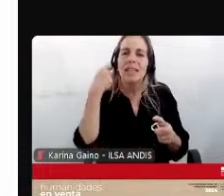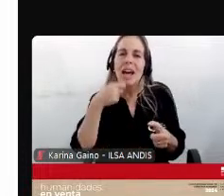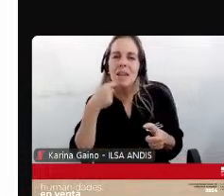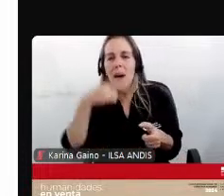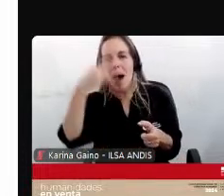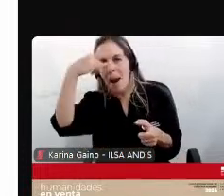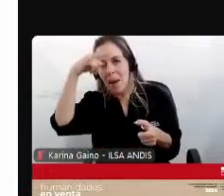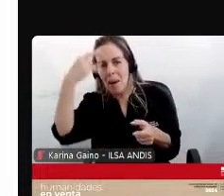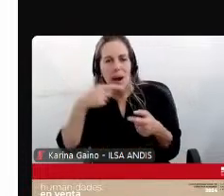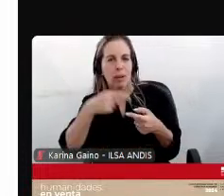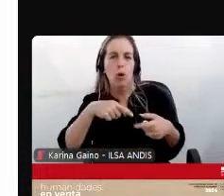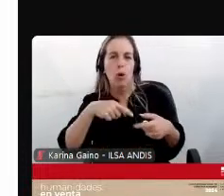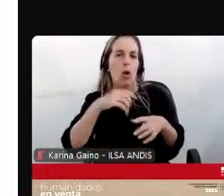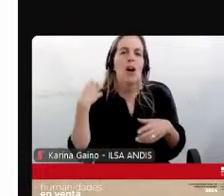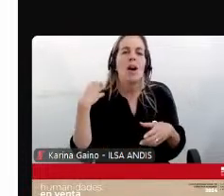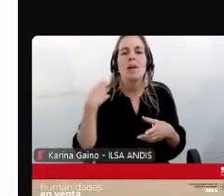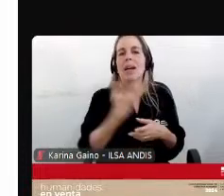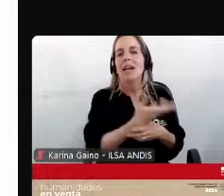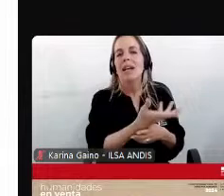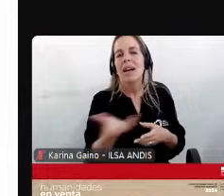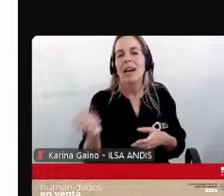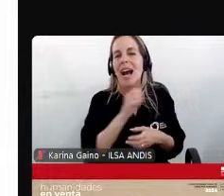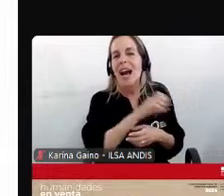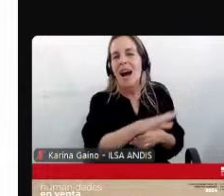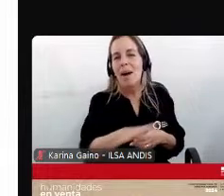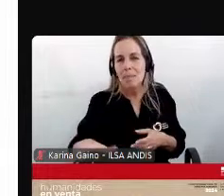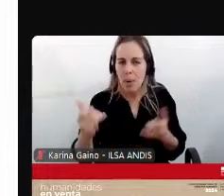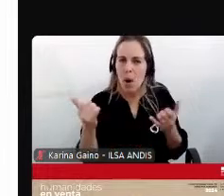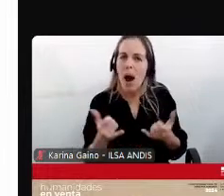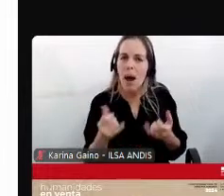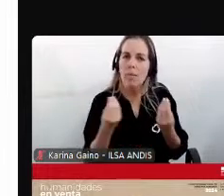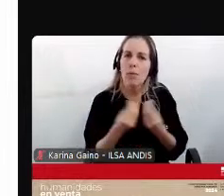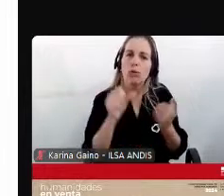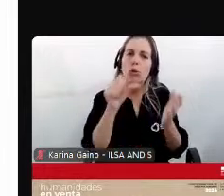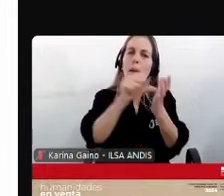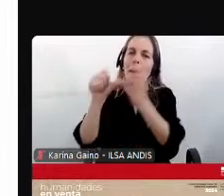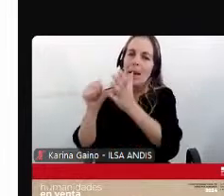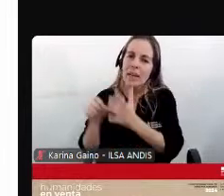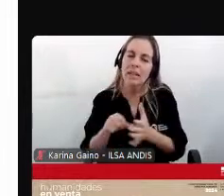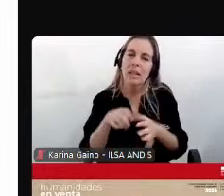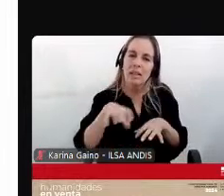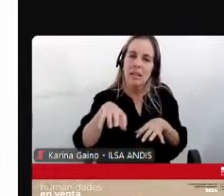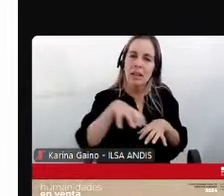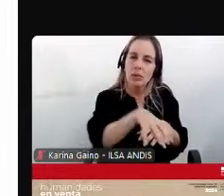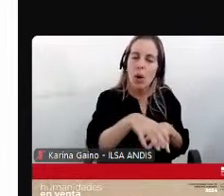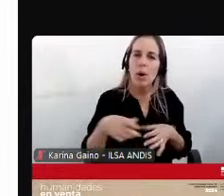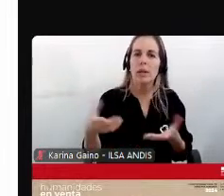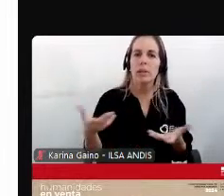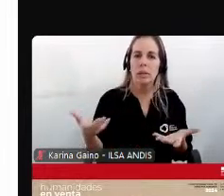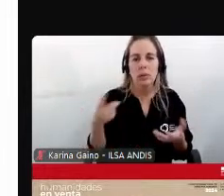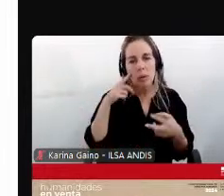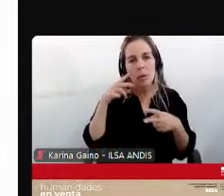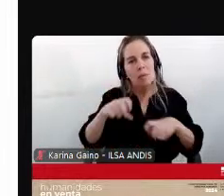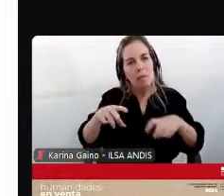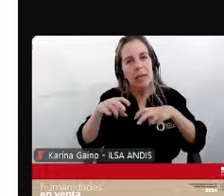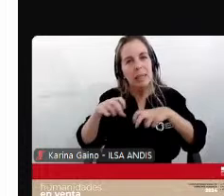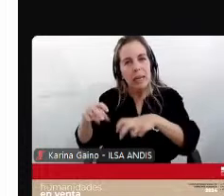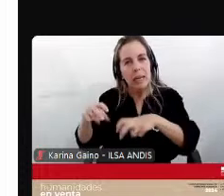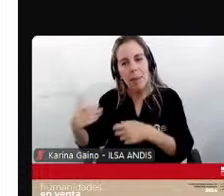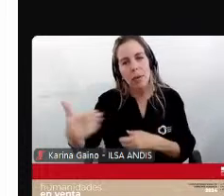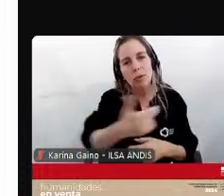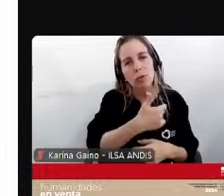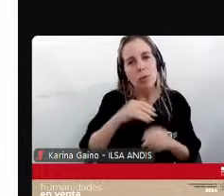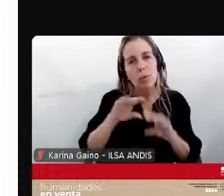sectors and countries that allows us to come to some broad conclusions about the types of indicators of forced